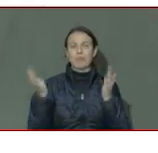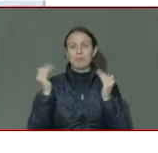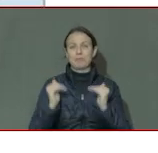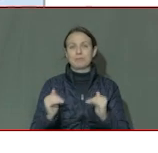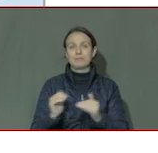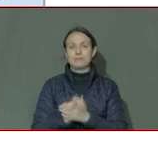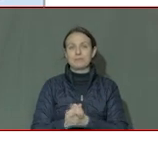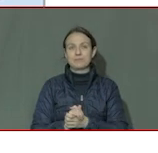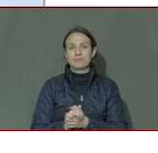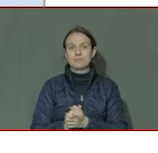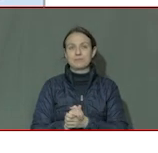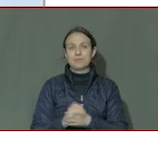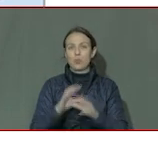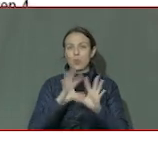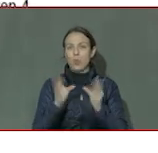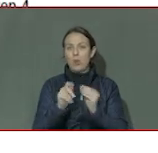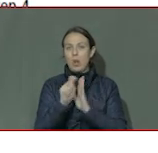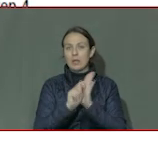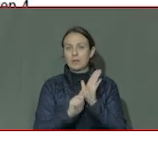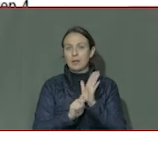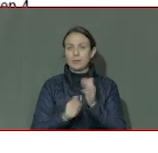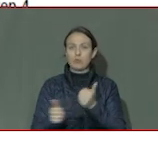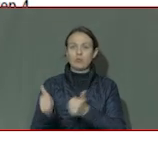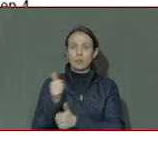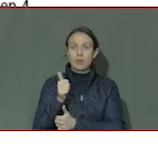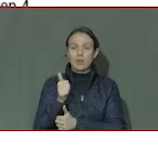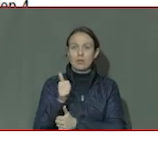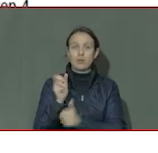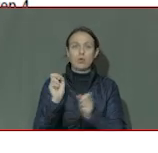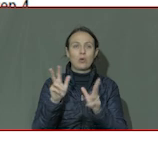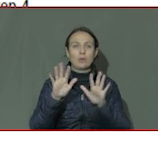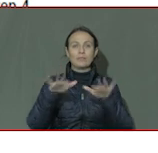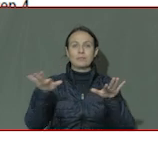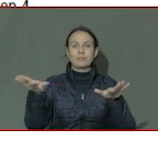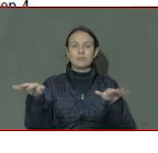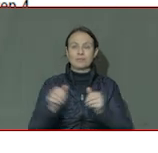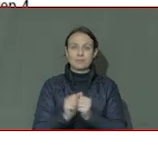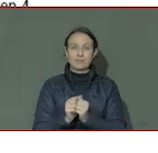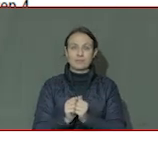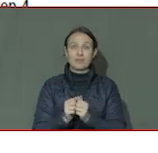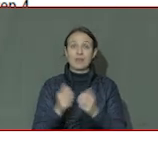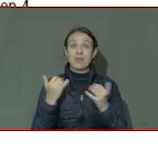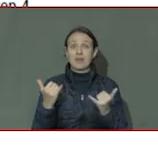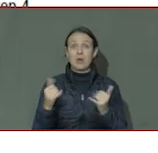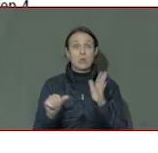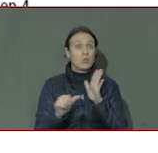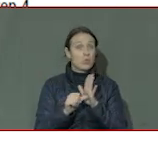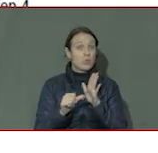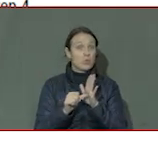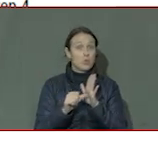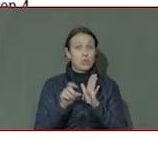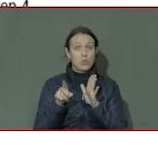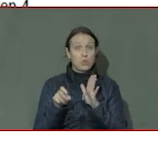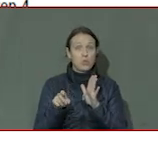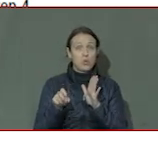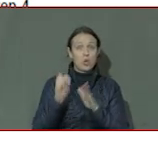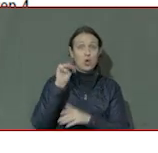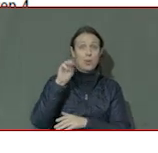then those are the types of dominance. Ladies and gentlemen, the cross, very important, monohybrid